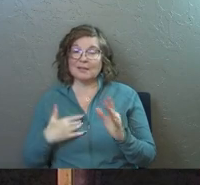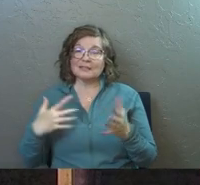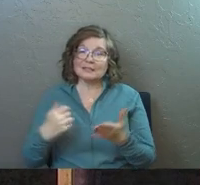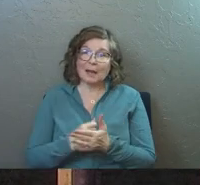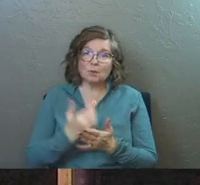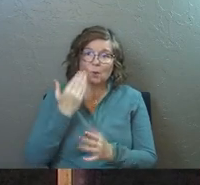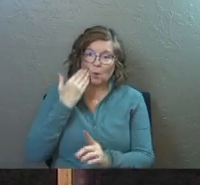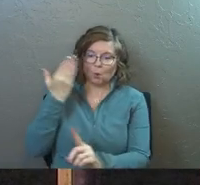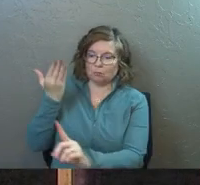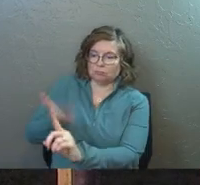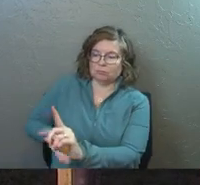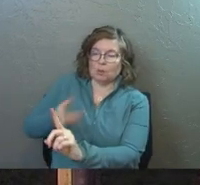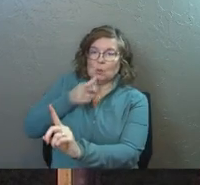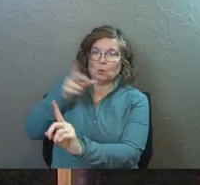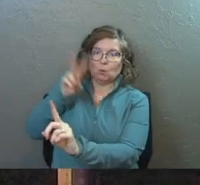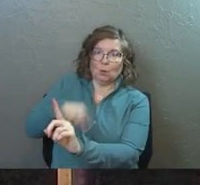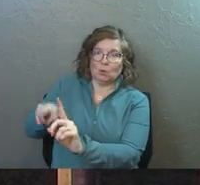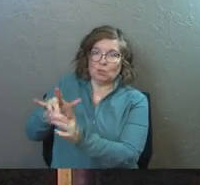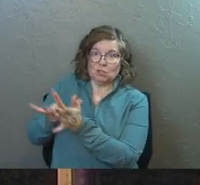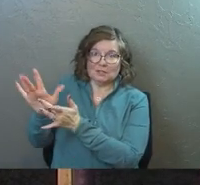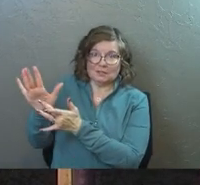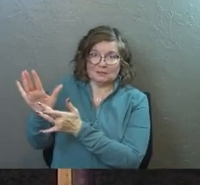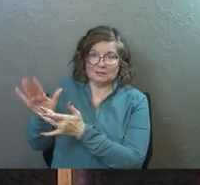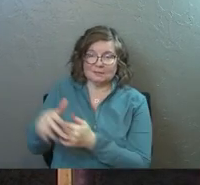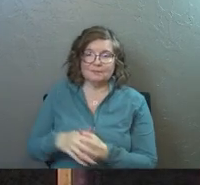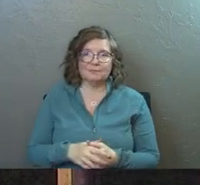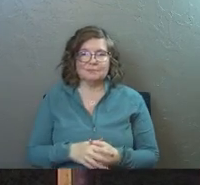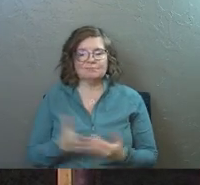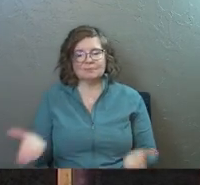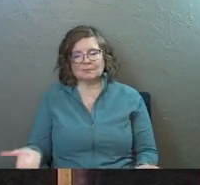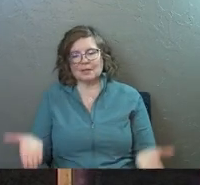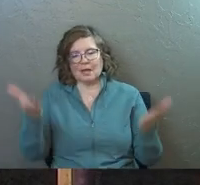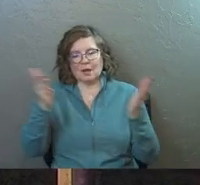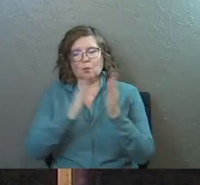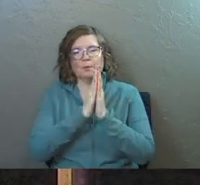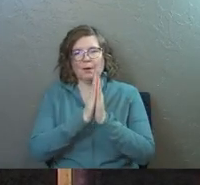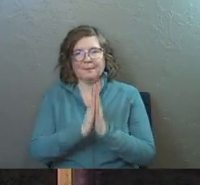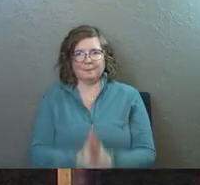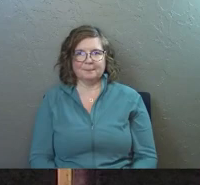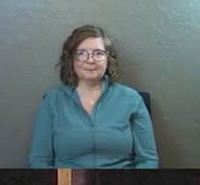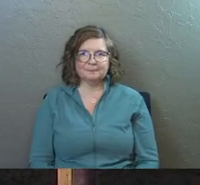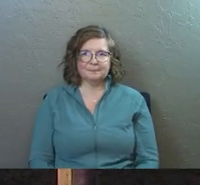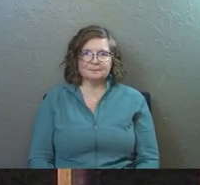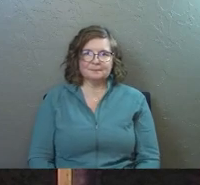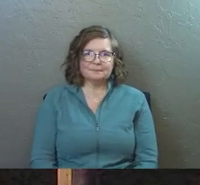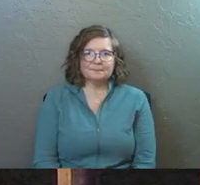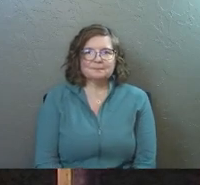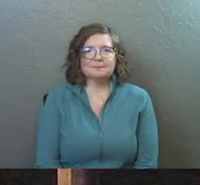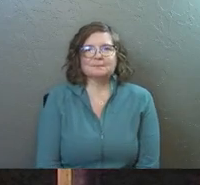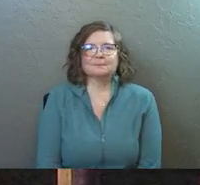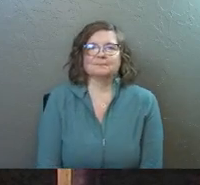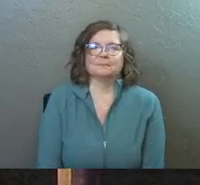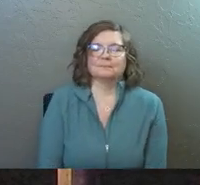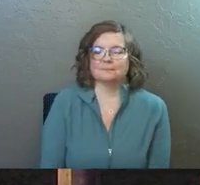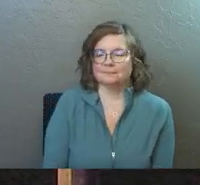get to know who Jesus is. Why don't you guys stand? We'll pray.